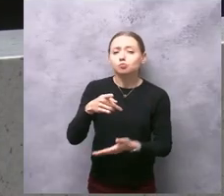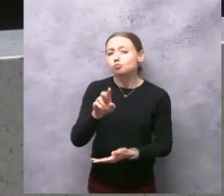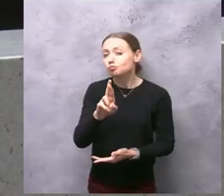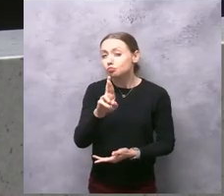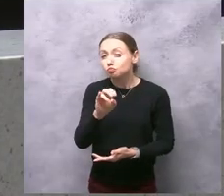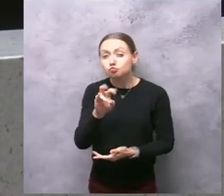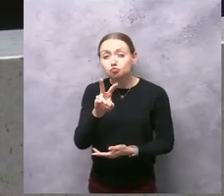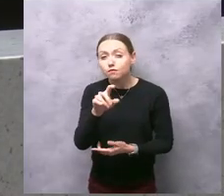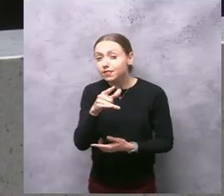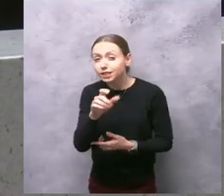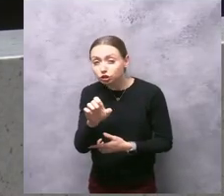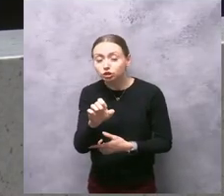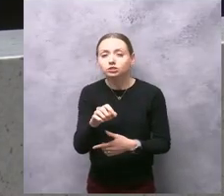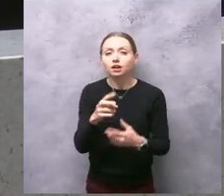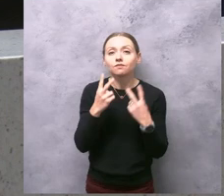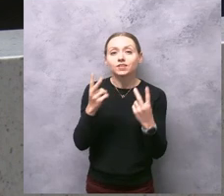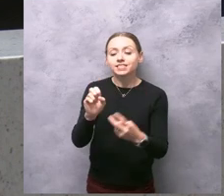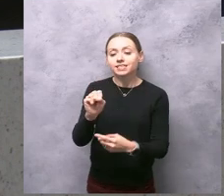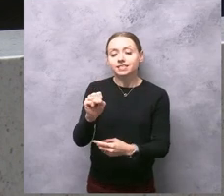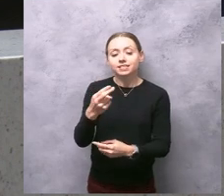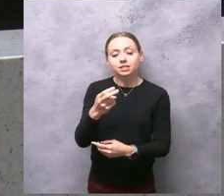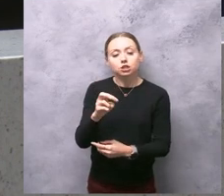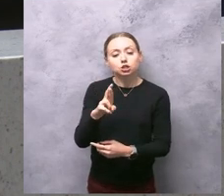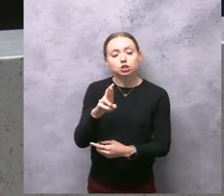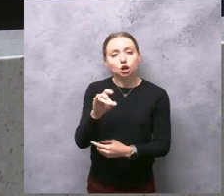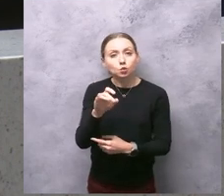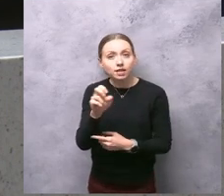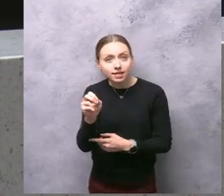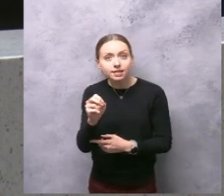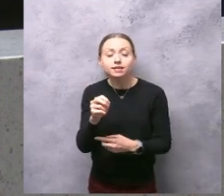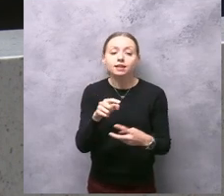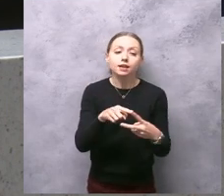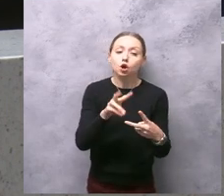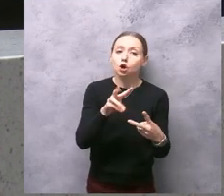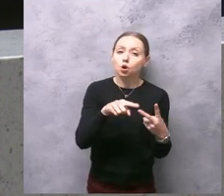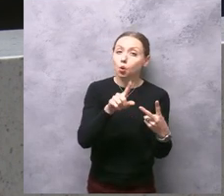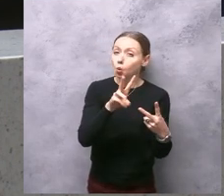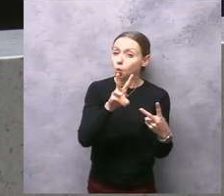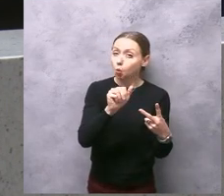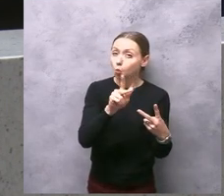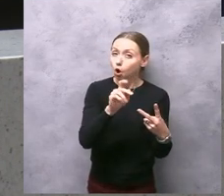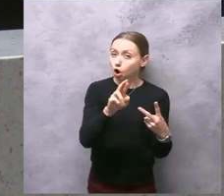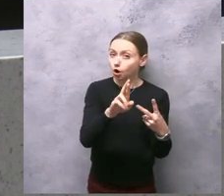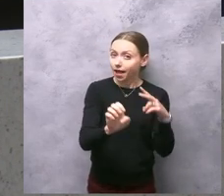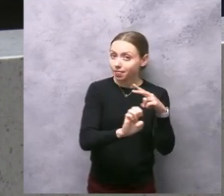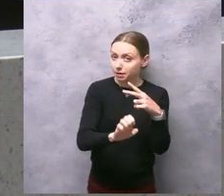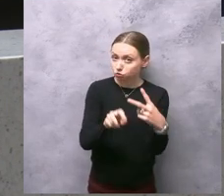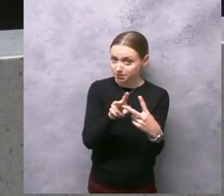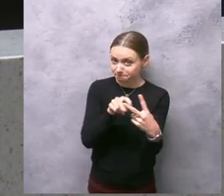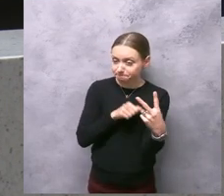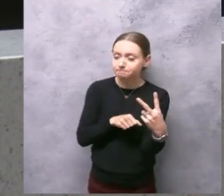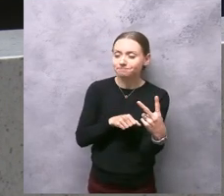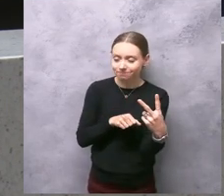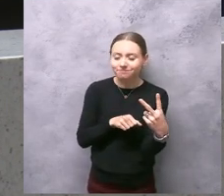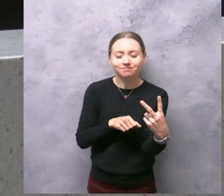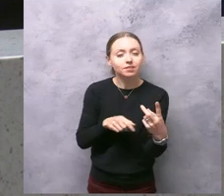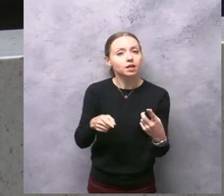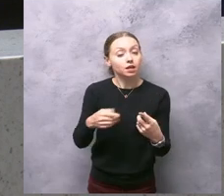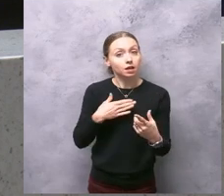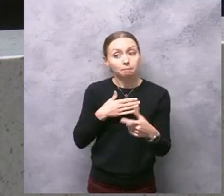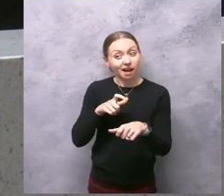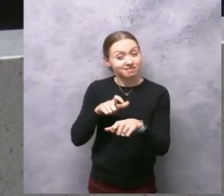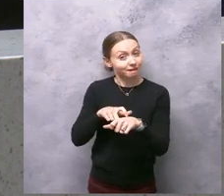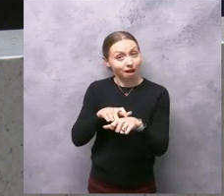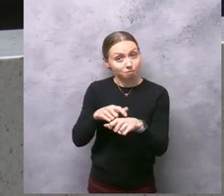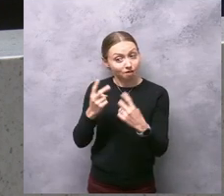visiting Sheridan Elementary School and Walker Elementary School. So in my time in our schools is my favorite